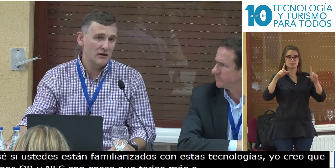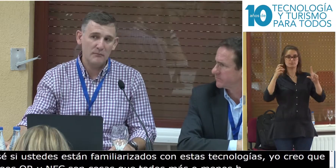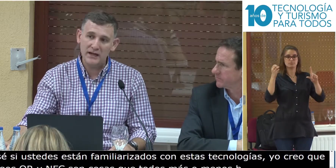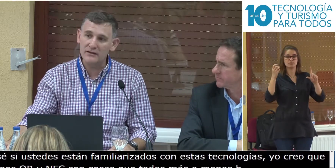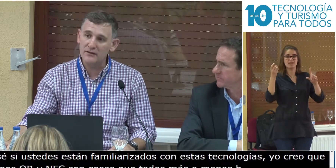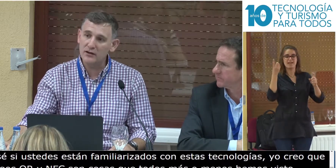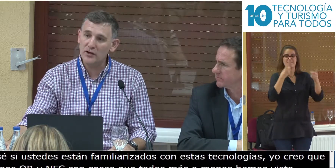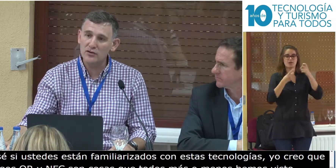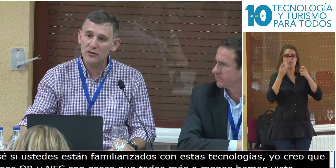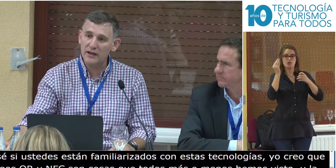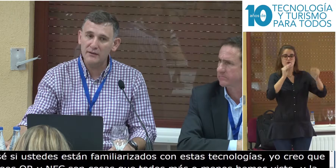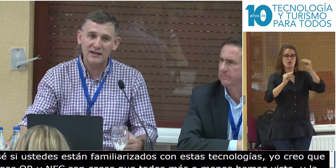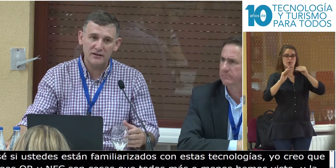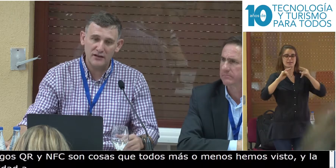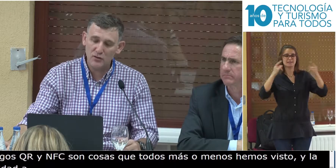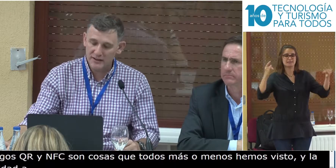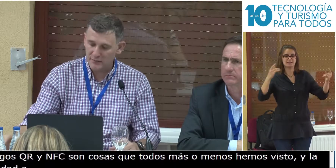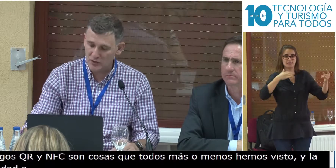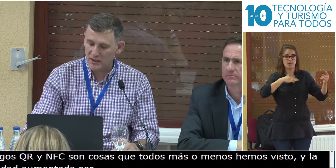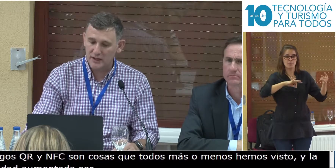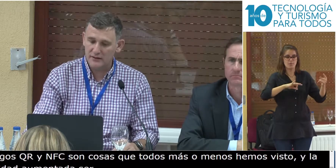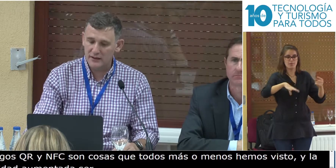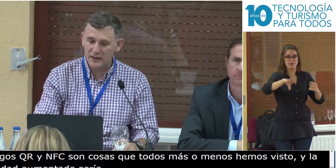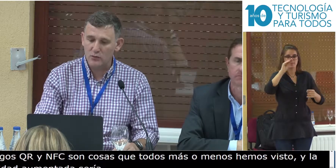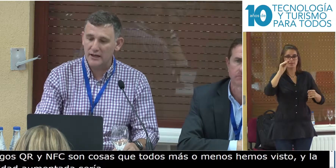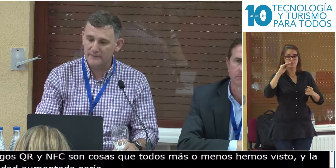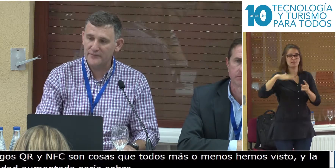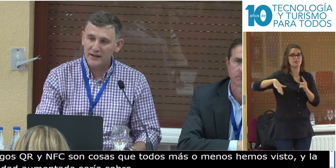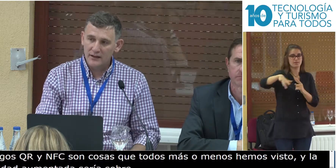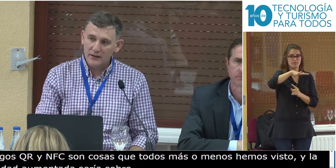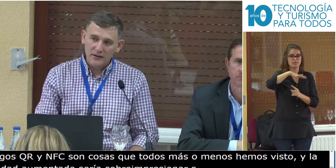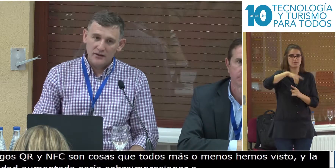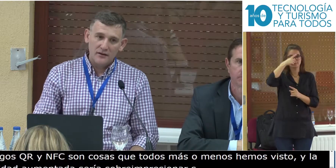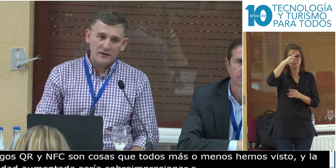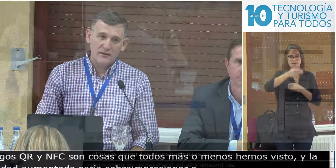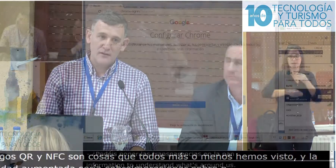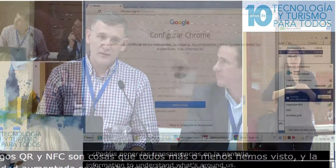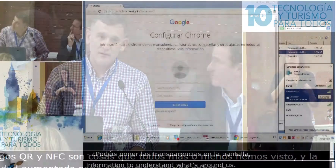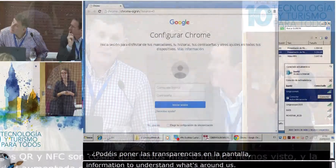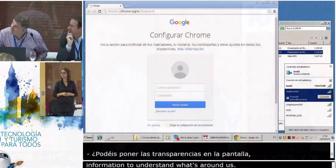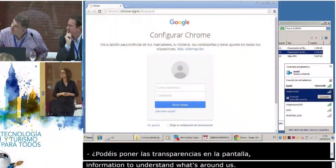read on with our eyes, giving us extra information to understand what surrounds us.